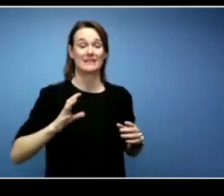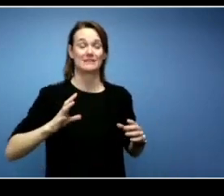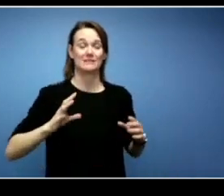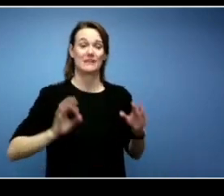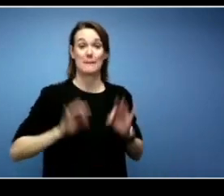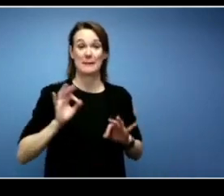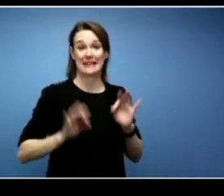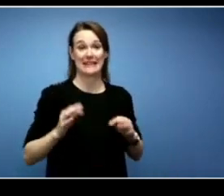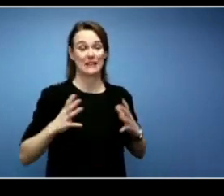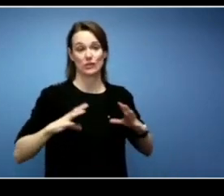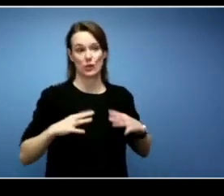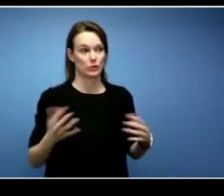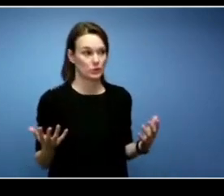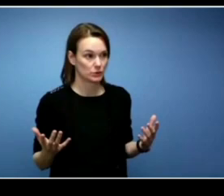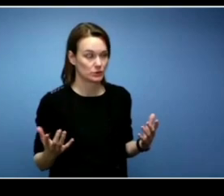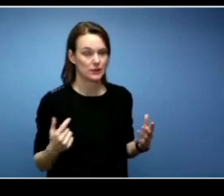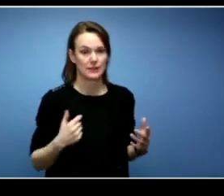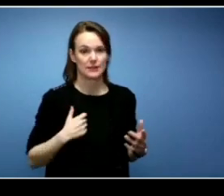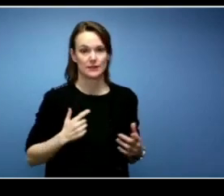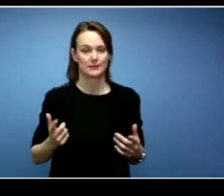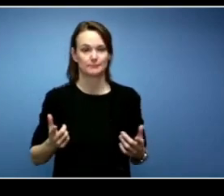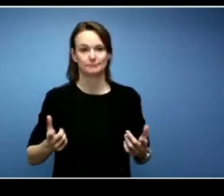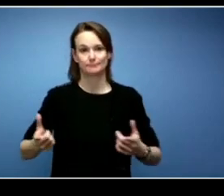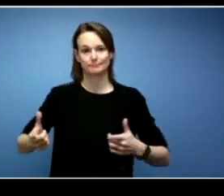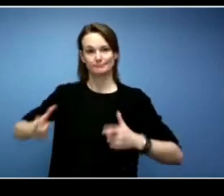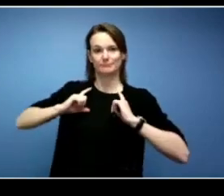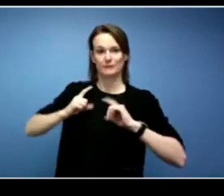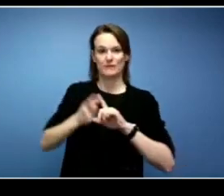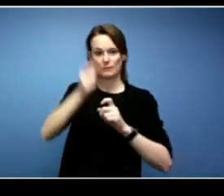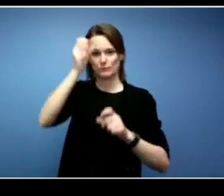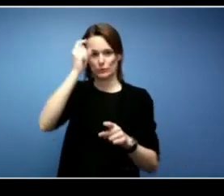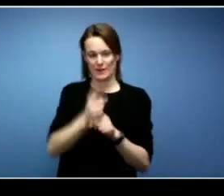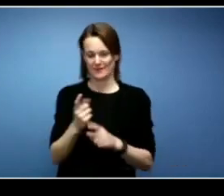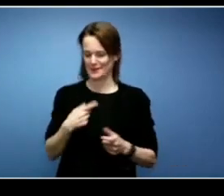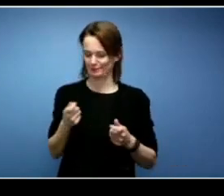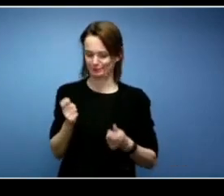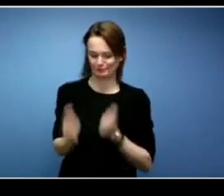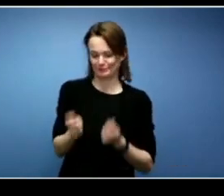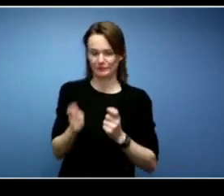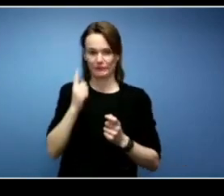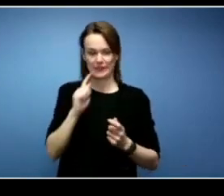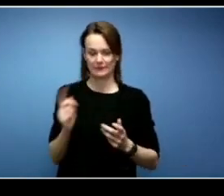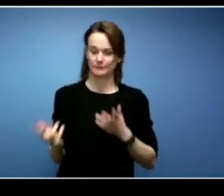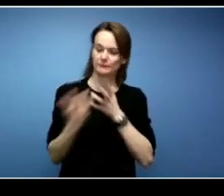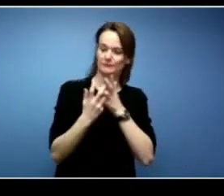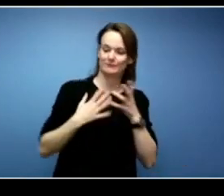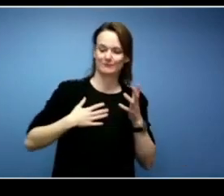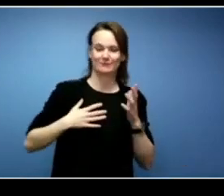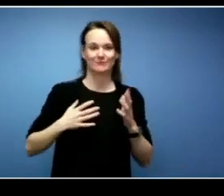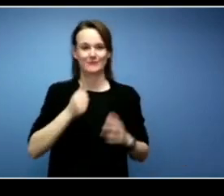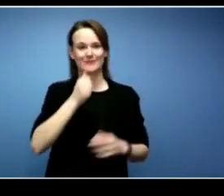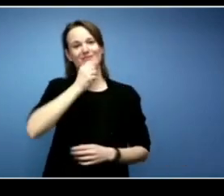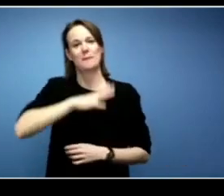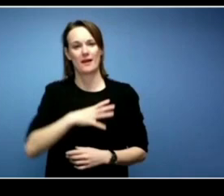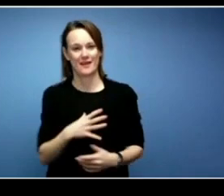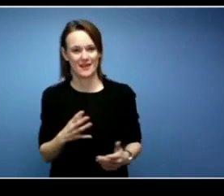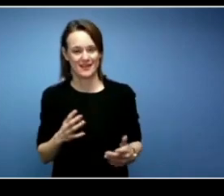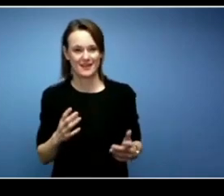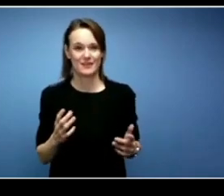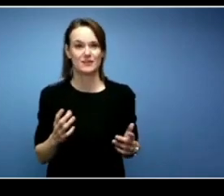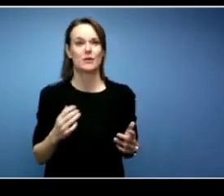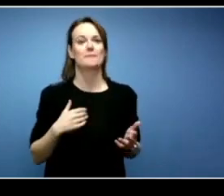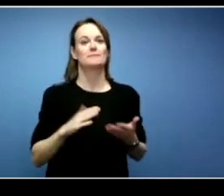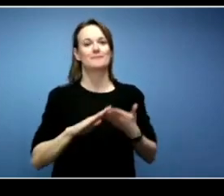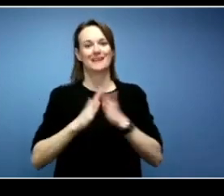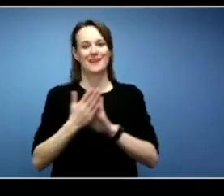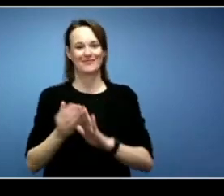so remodeling textile was something out of necessity. It's part of my soul entrepreneur journey, which I'm